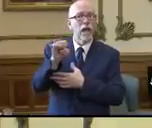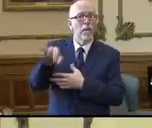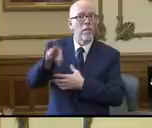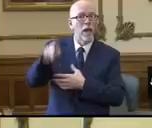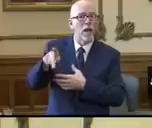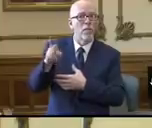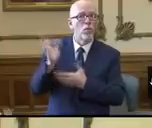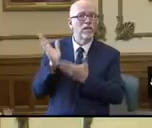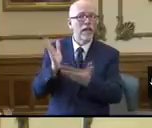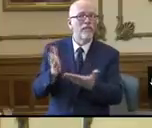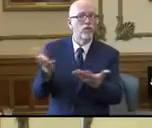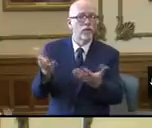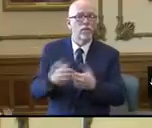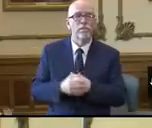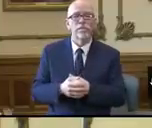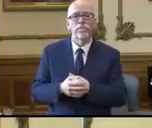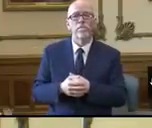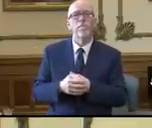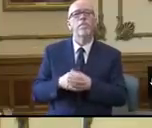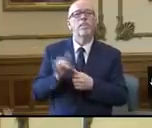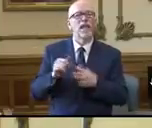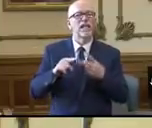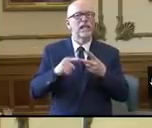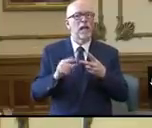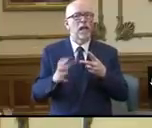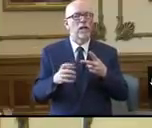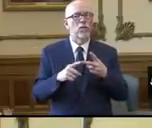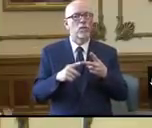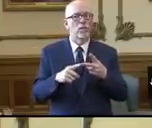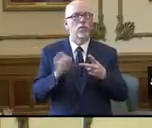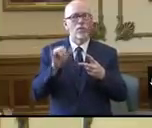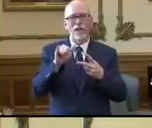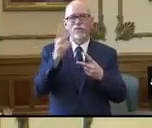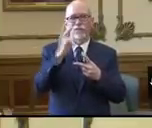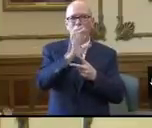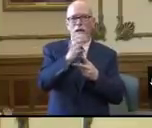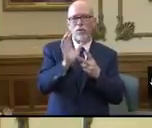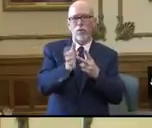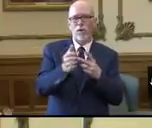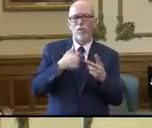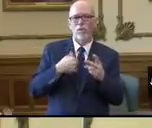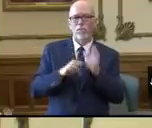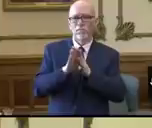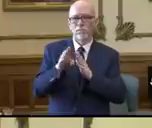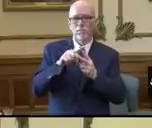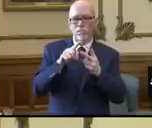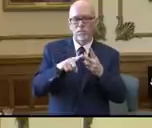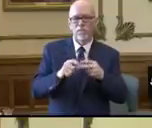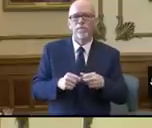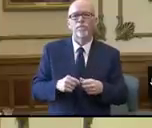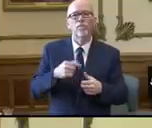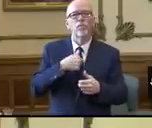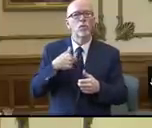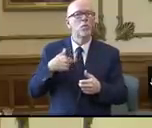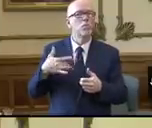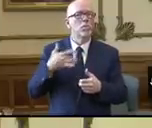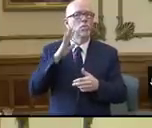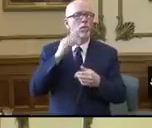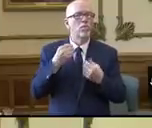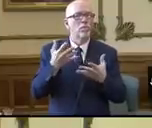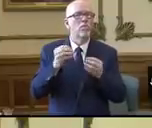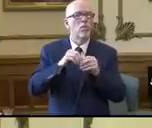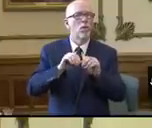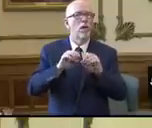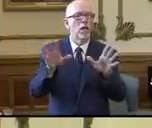delivery. And so that is the second category. So those are the two categories that we've created that we believe will provide greater